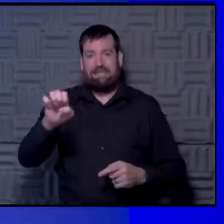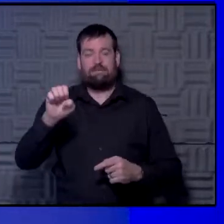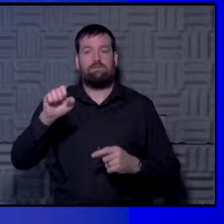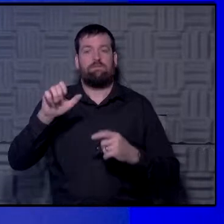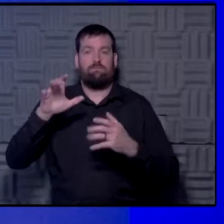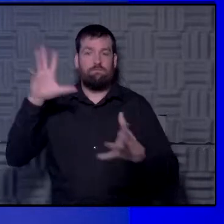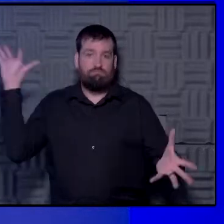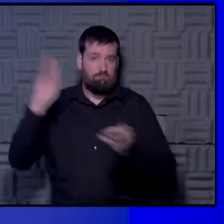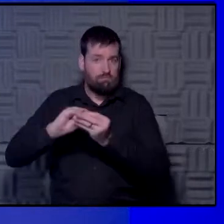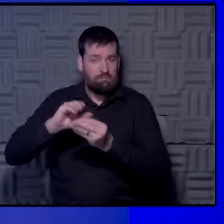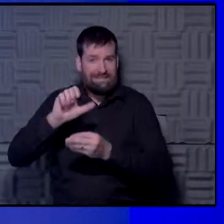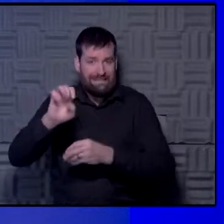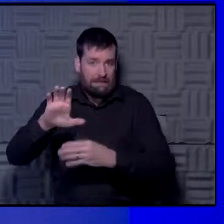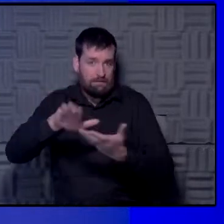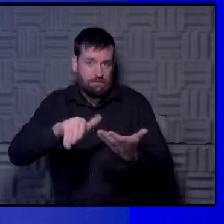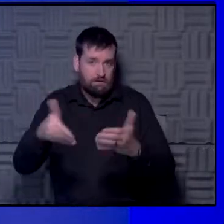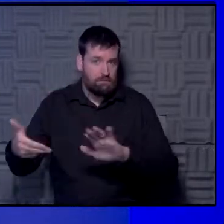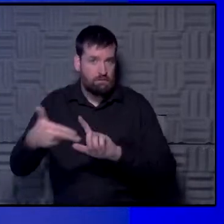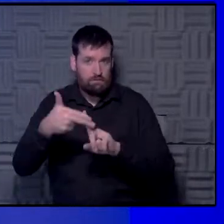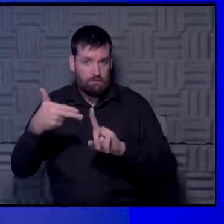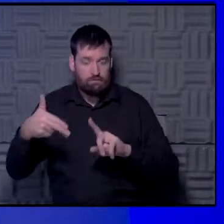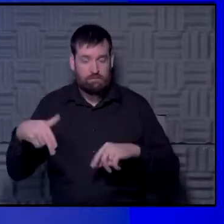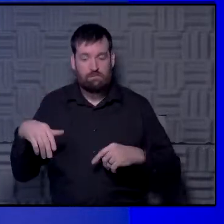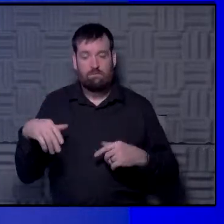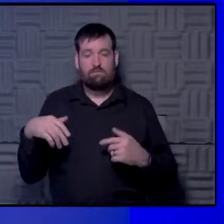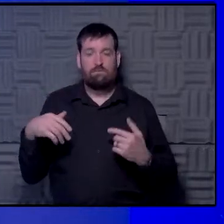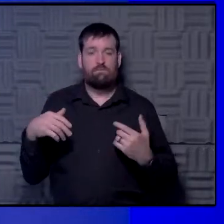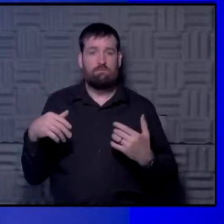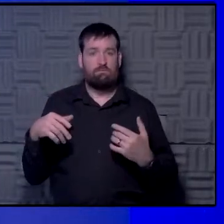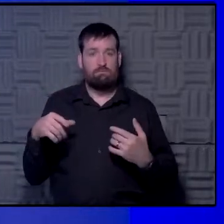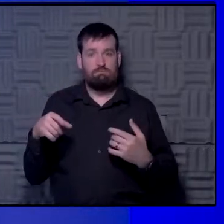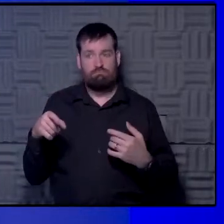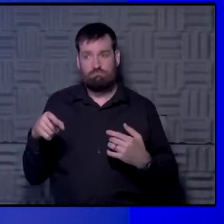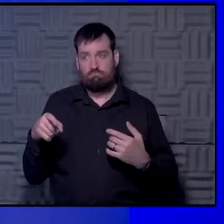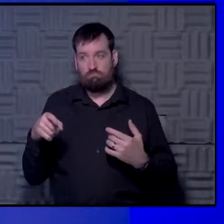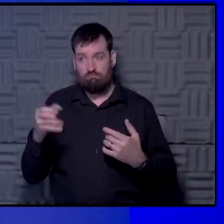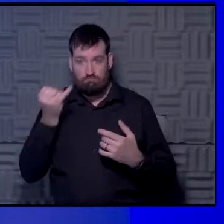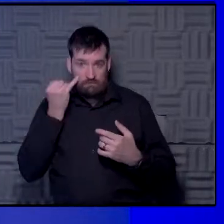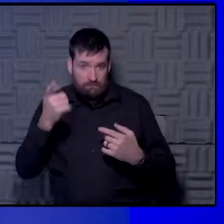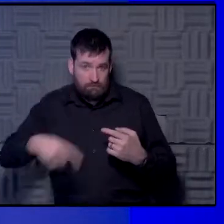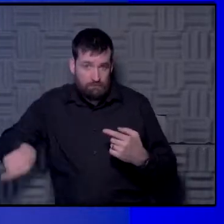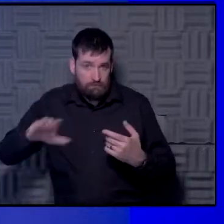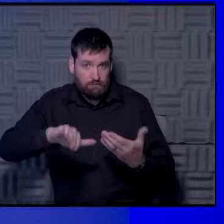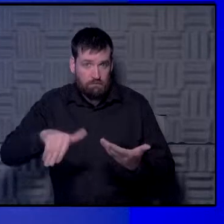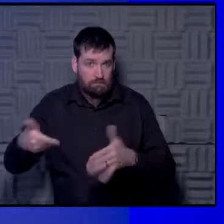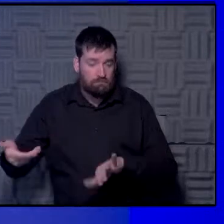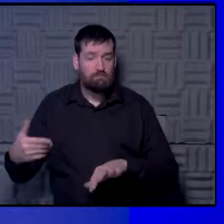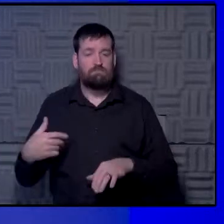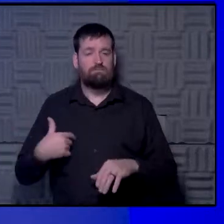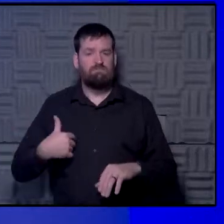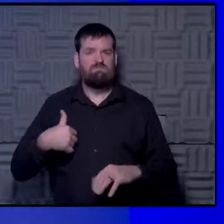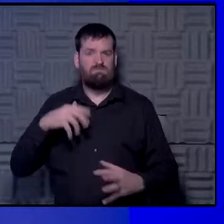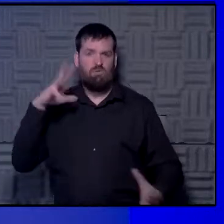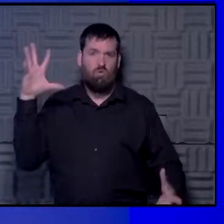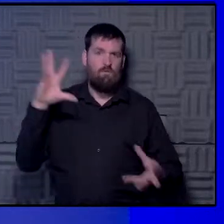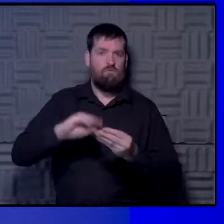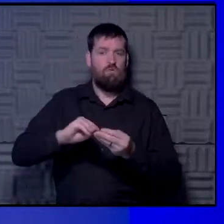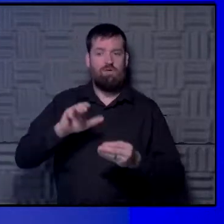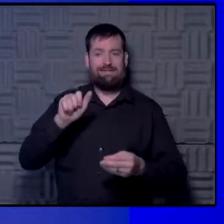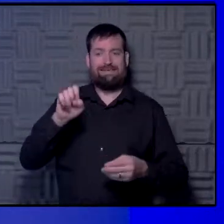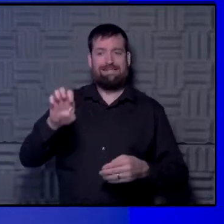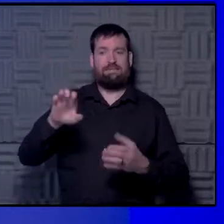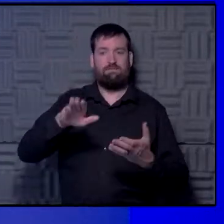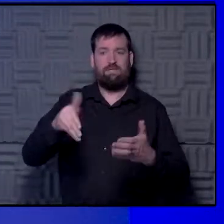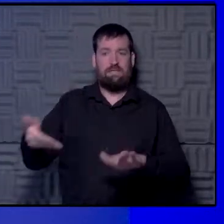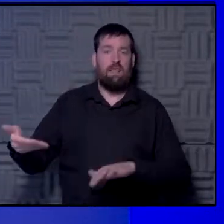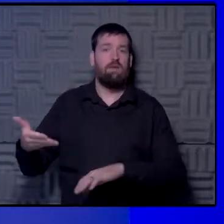every case that's diagnosed, did those persons die. So really overall the case fatality rate